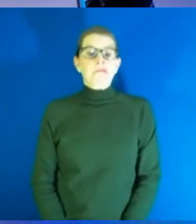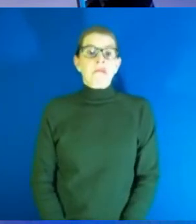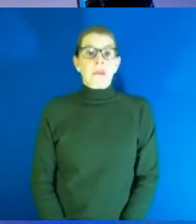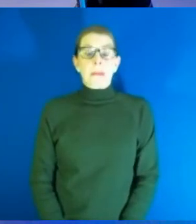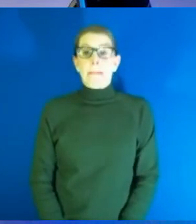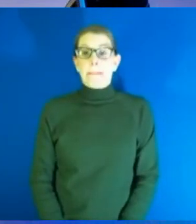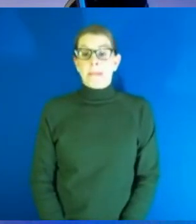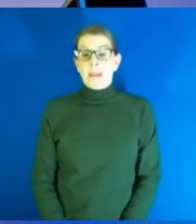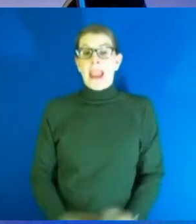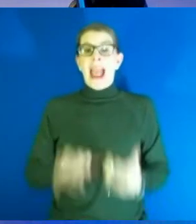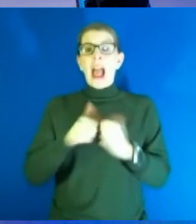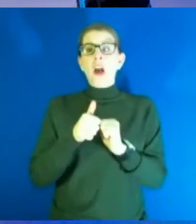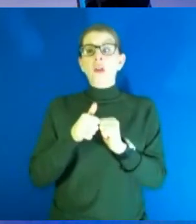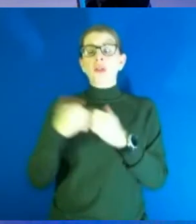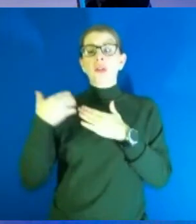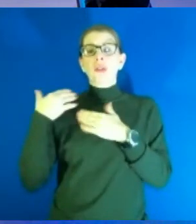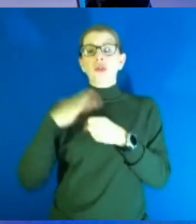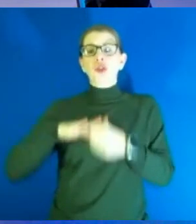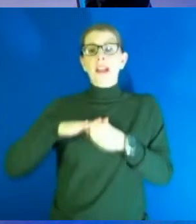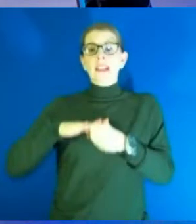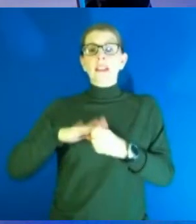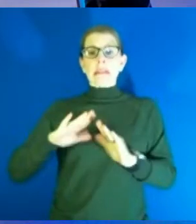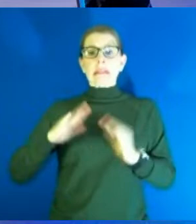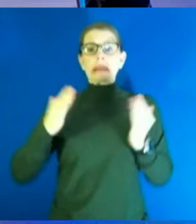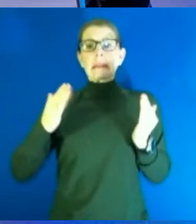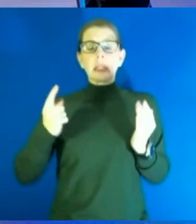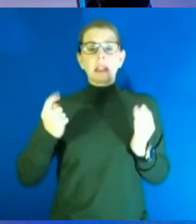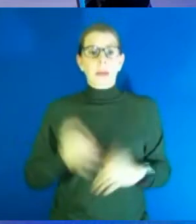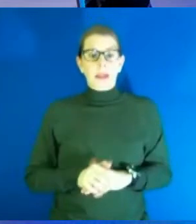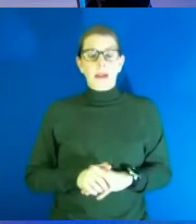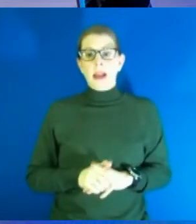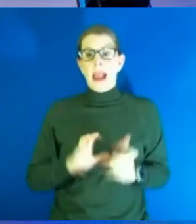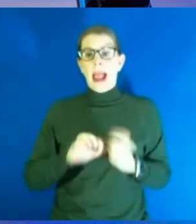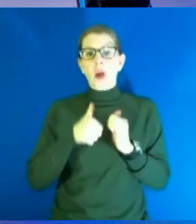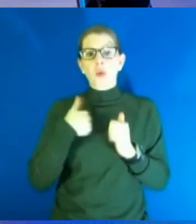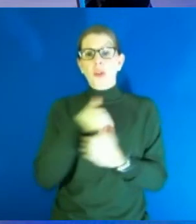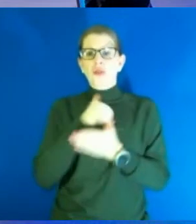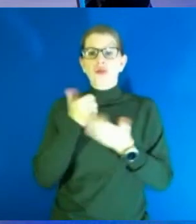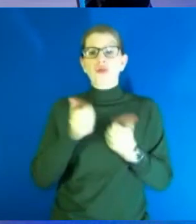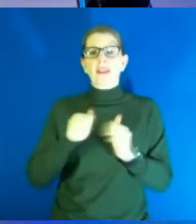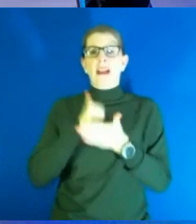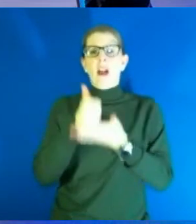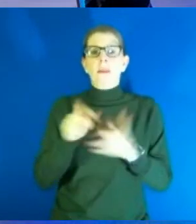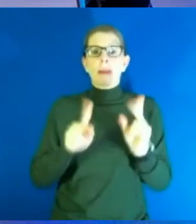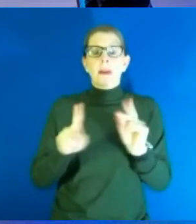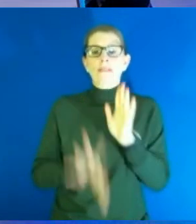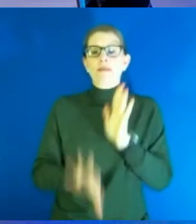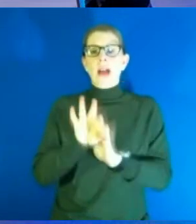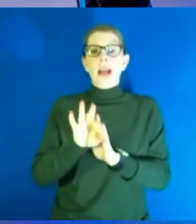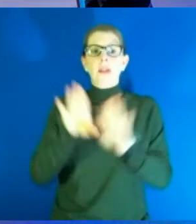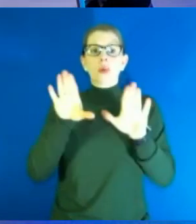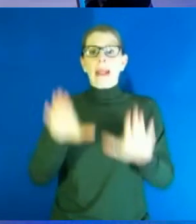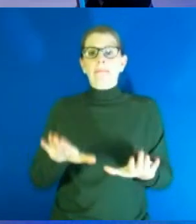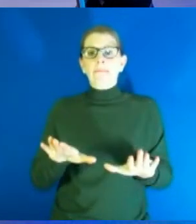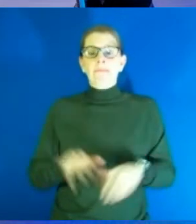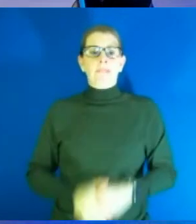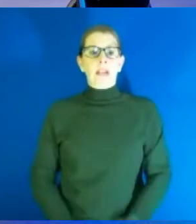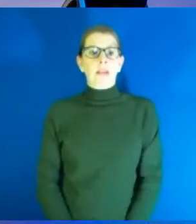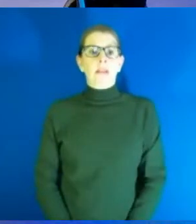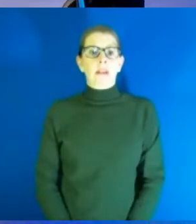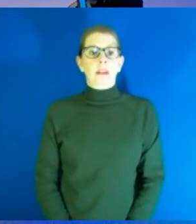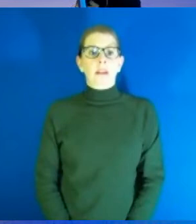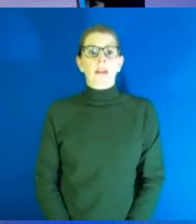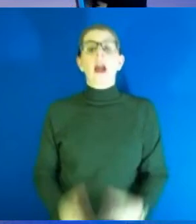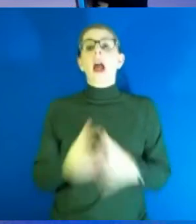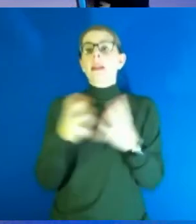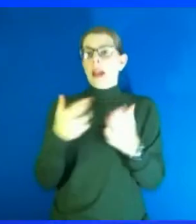ease the stress, but anything you're hearing and on how we're trying to help people find some relief? There's lots of